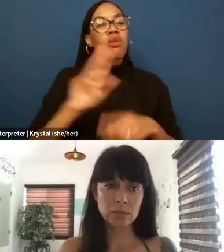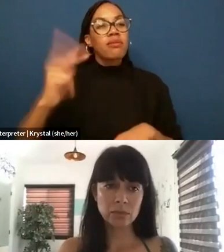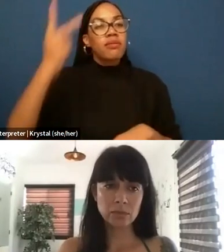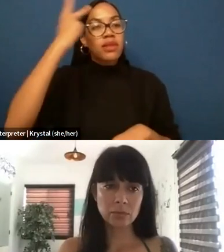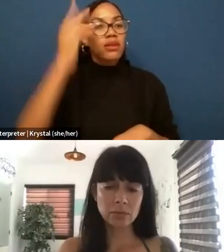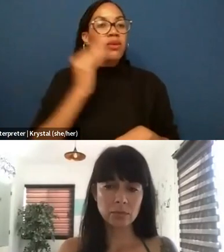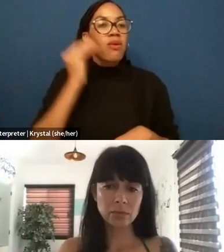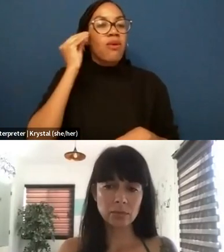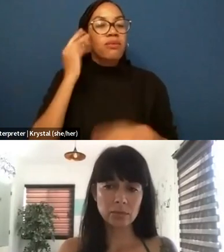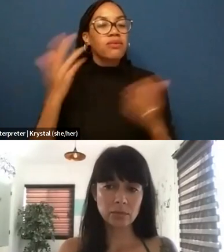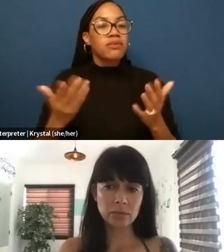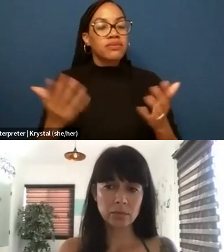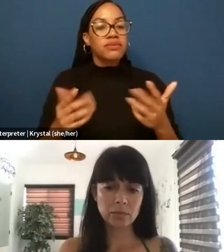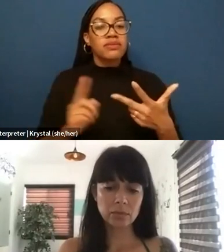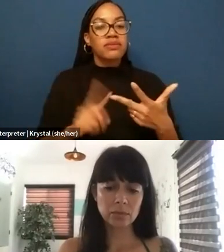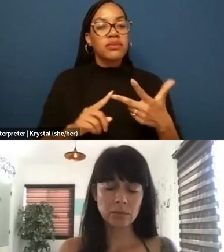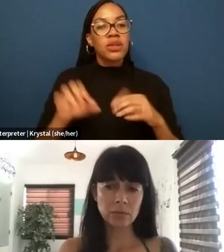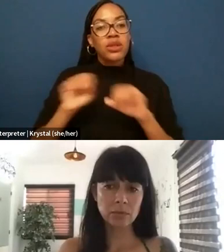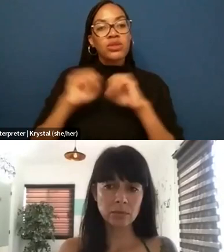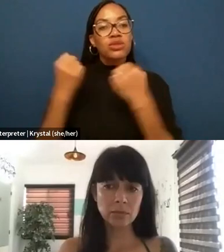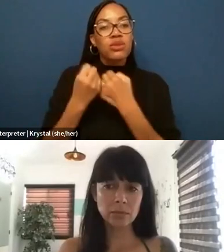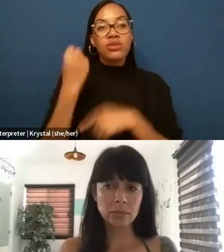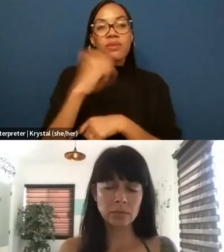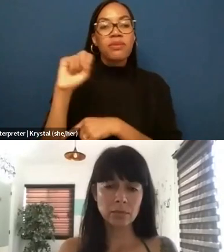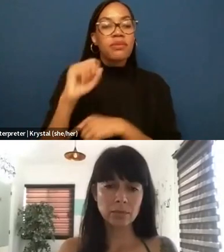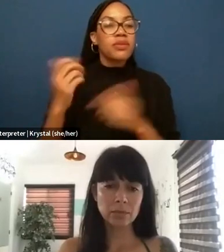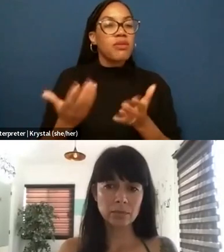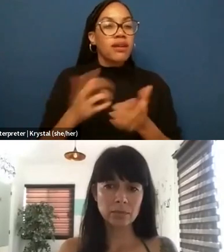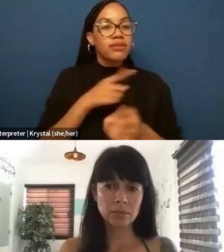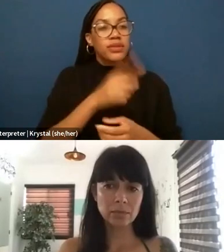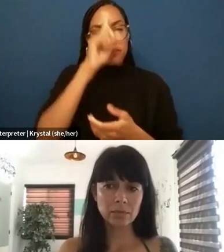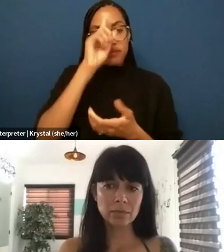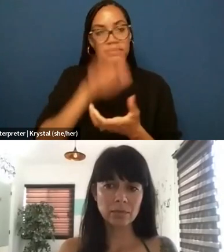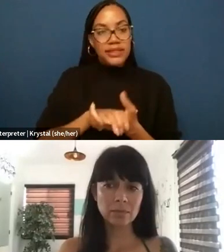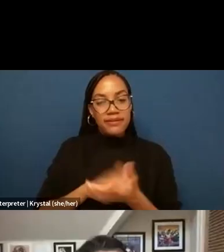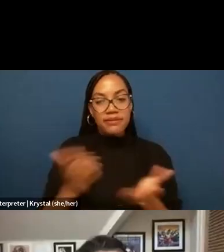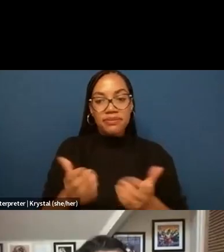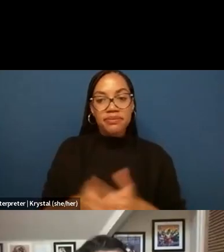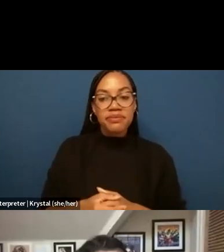or what social movements? And we will start with Yolo.